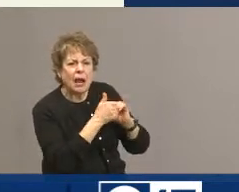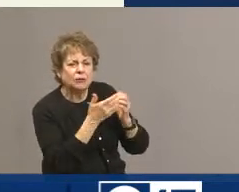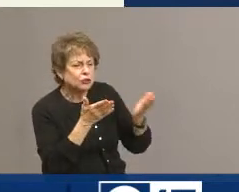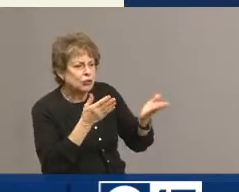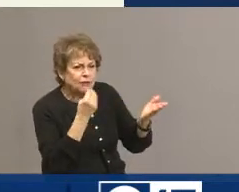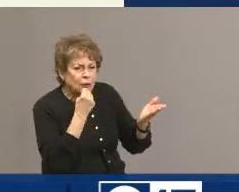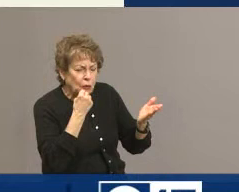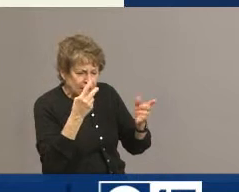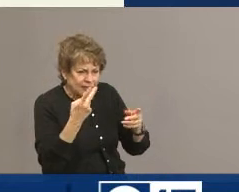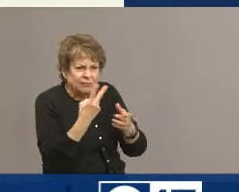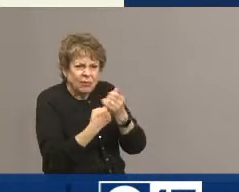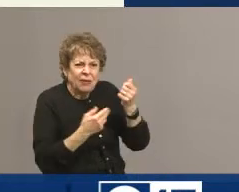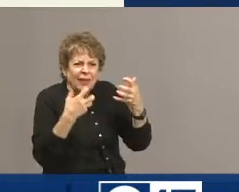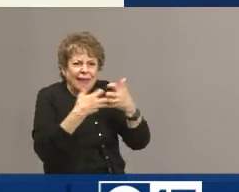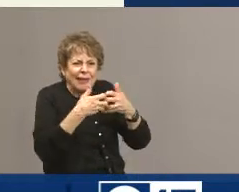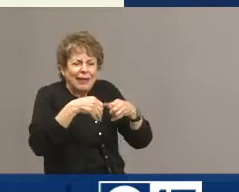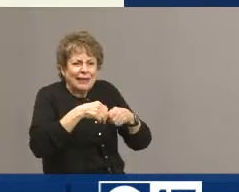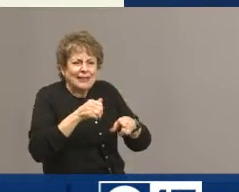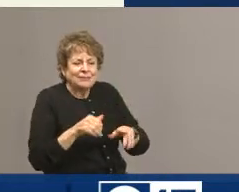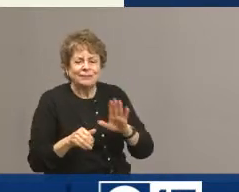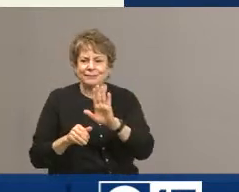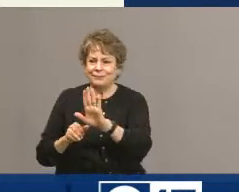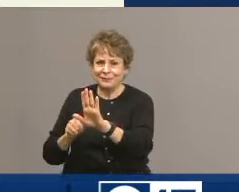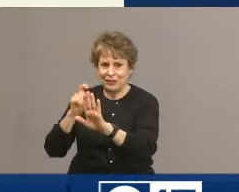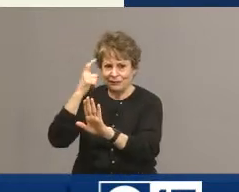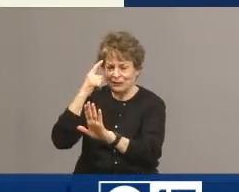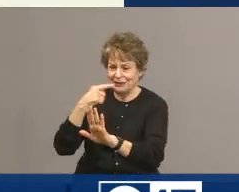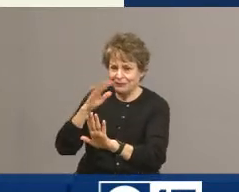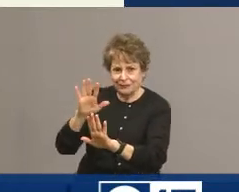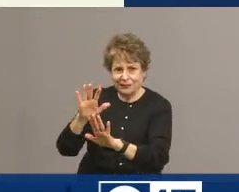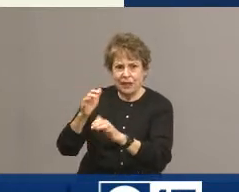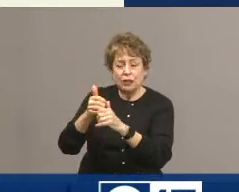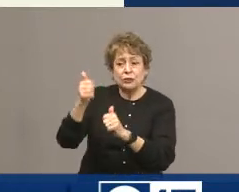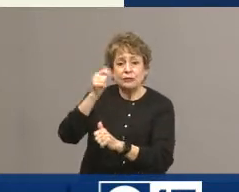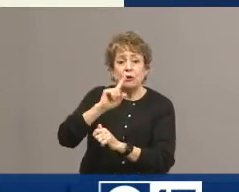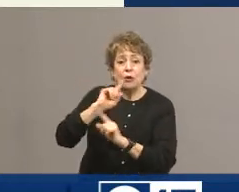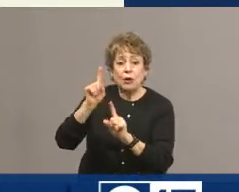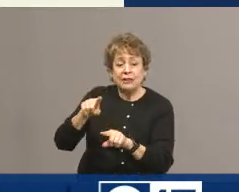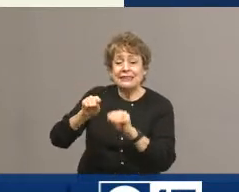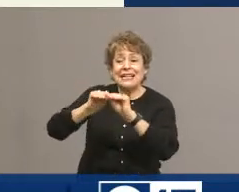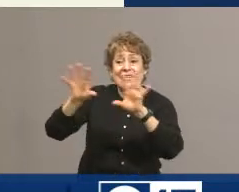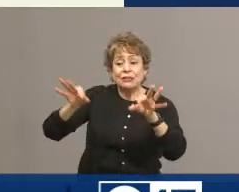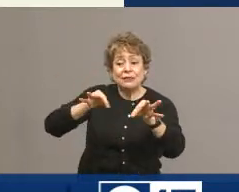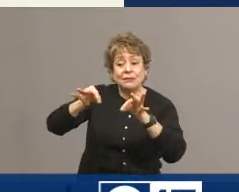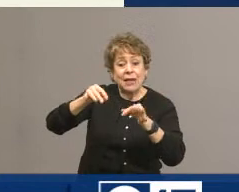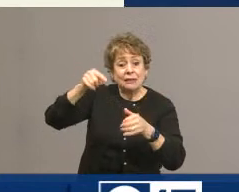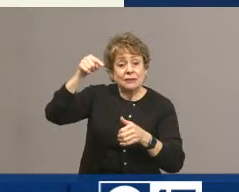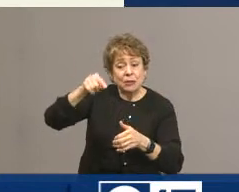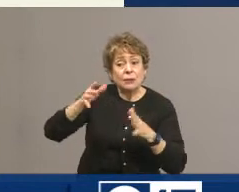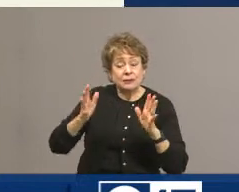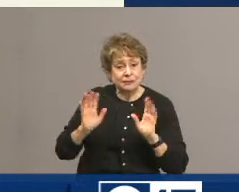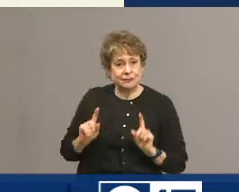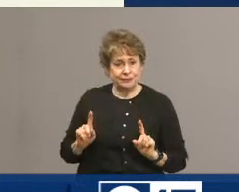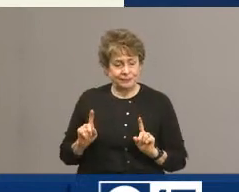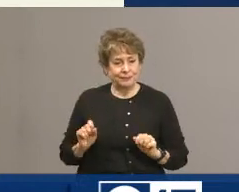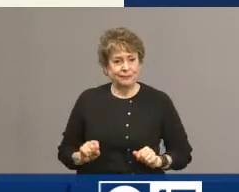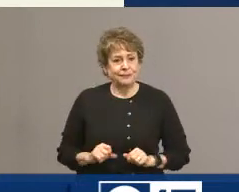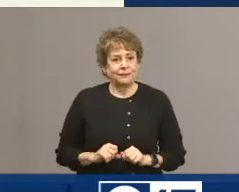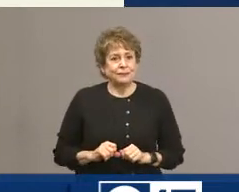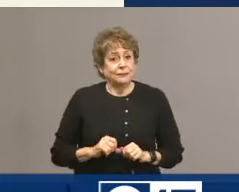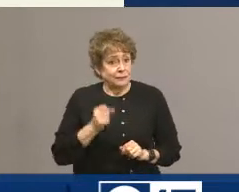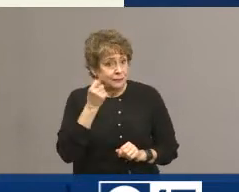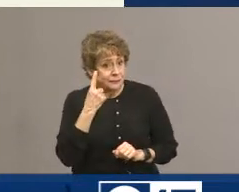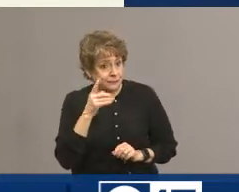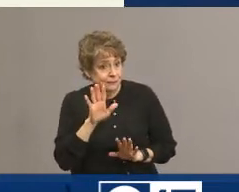much clearer guidance as to how this is going to work, and it's going to limit the large